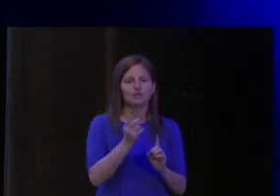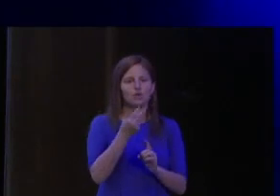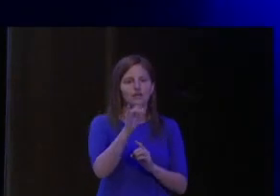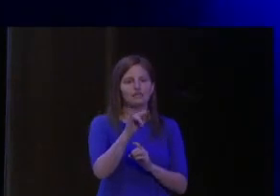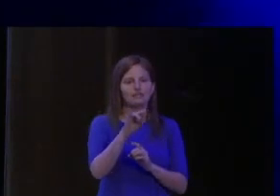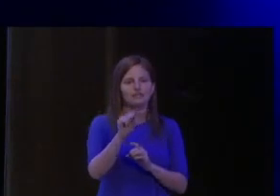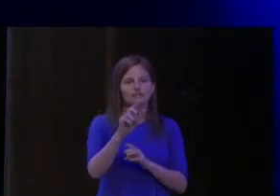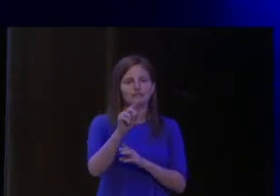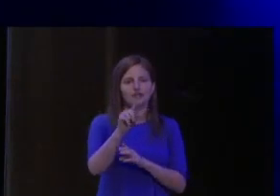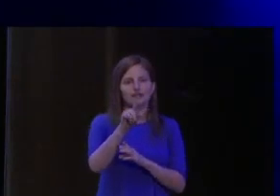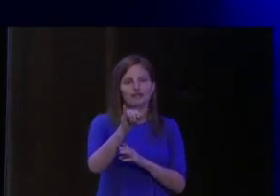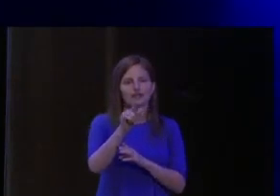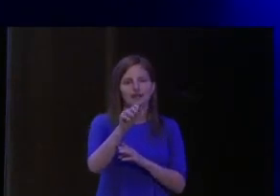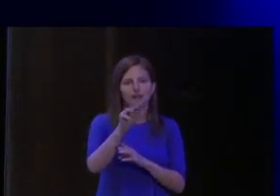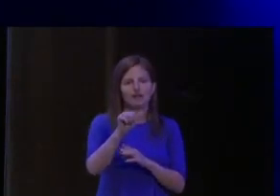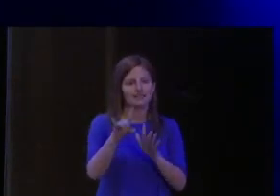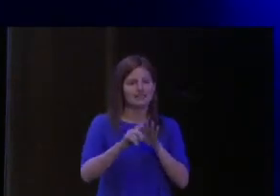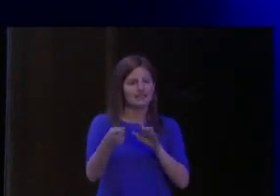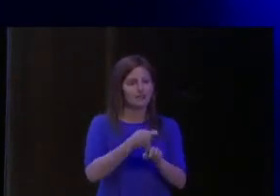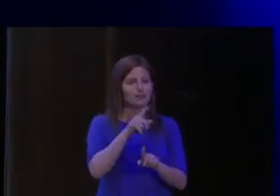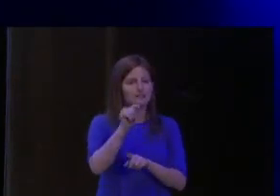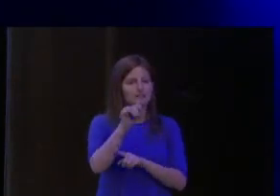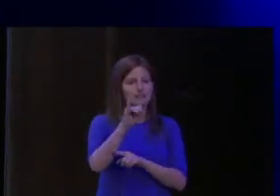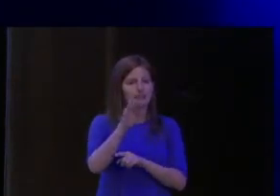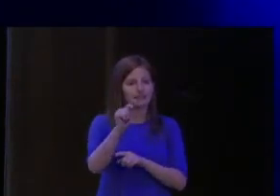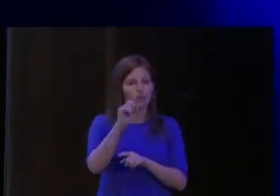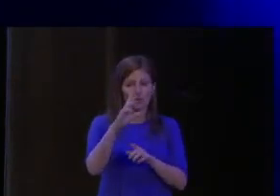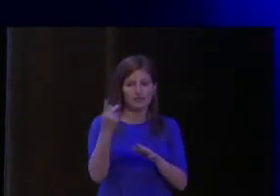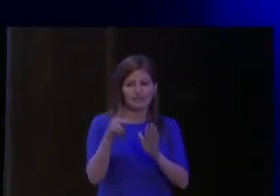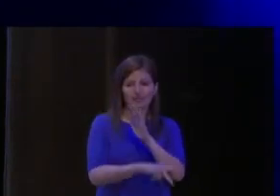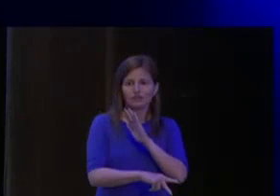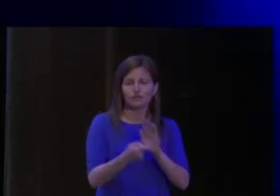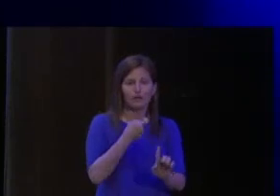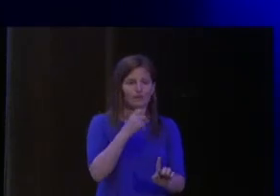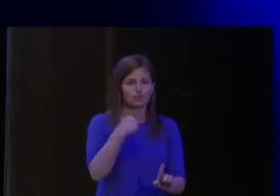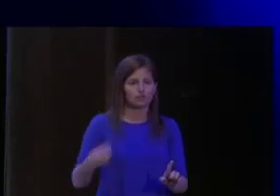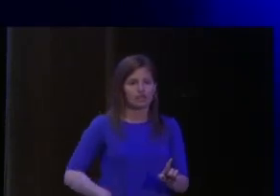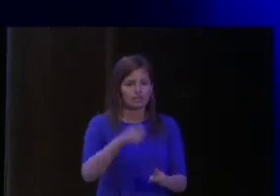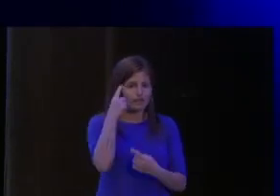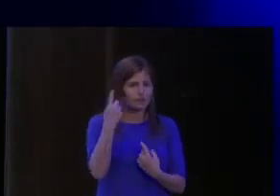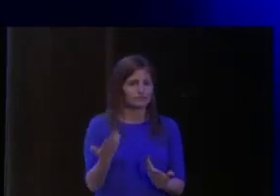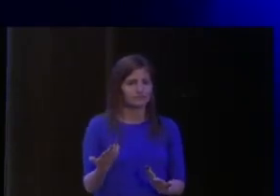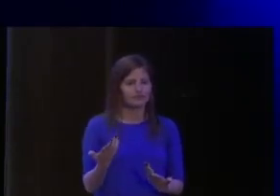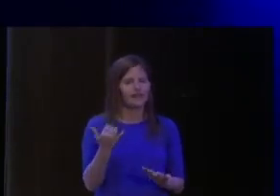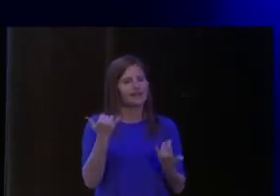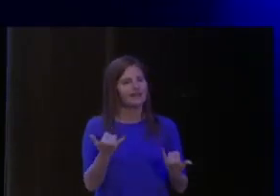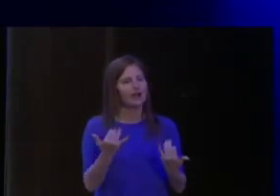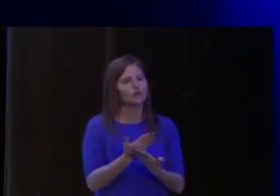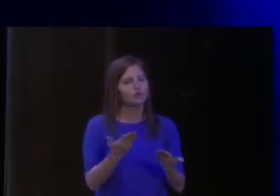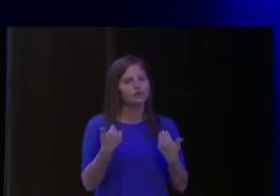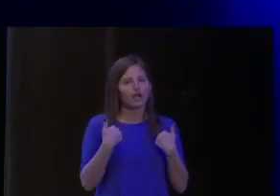Dalai Lama, that had to escape from Tibet or be killed by the Chinese government. And now you have